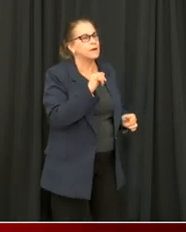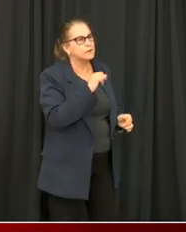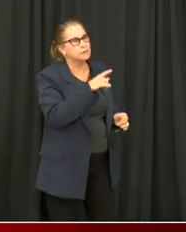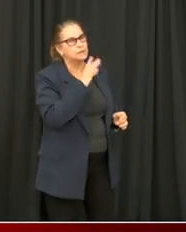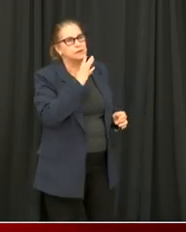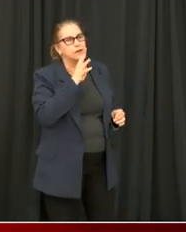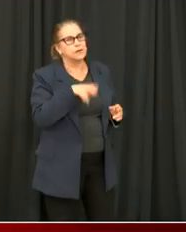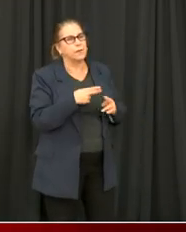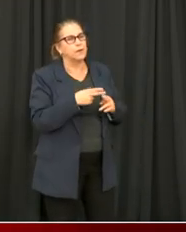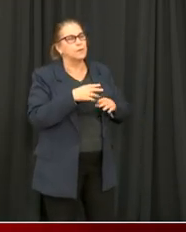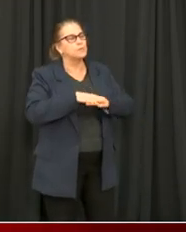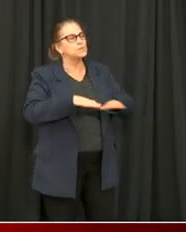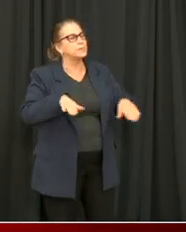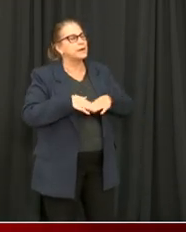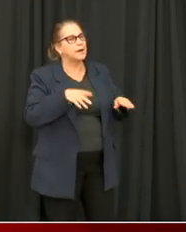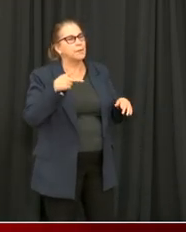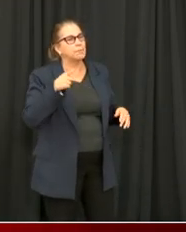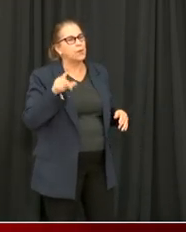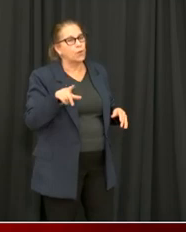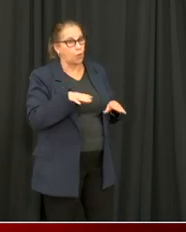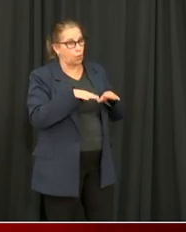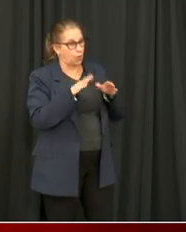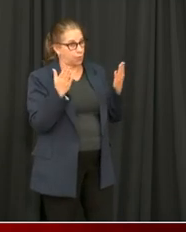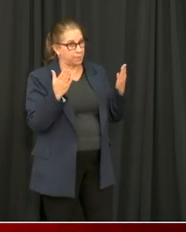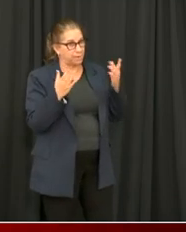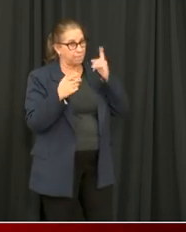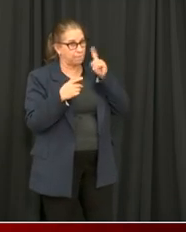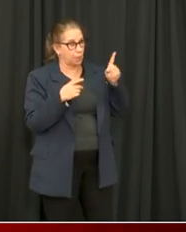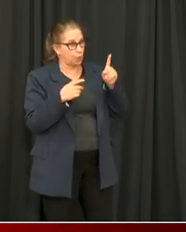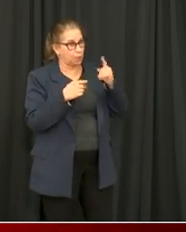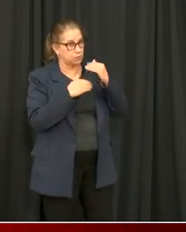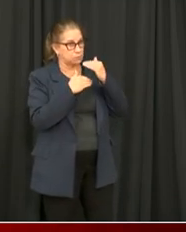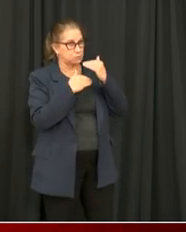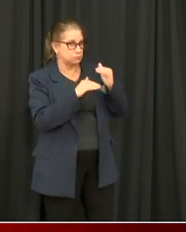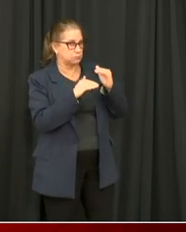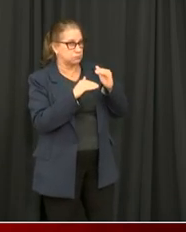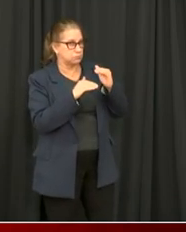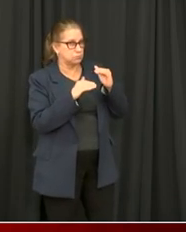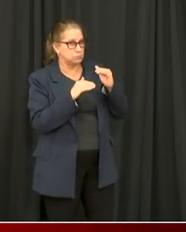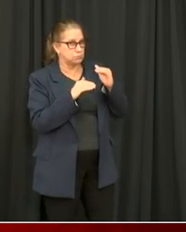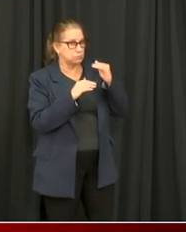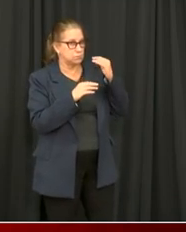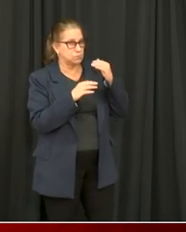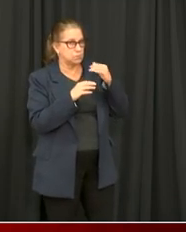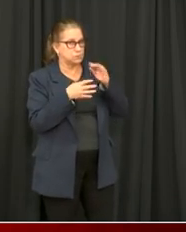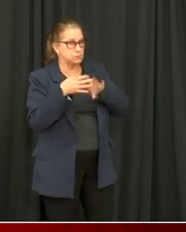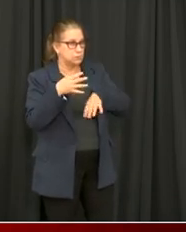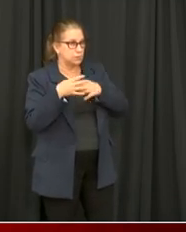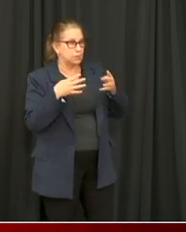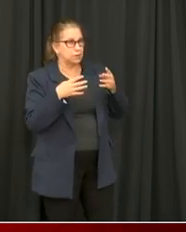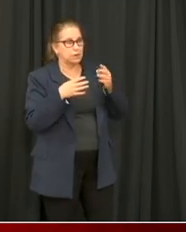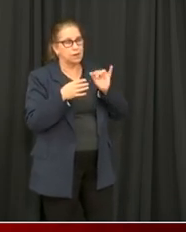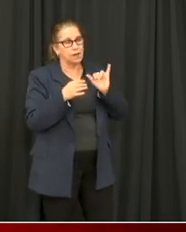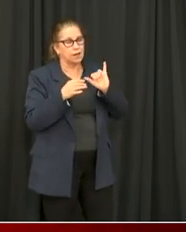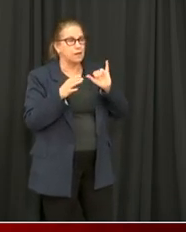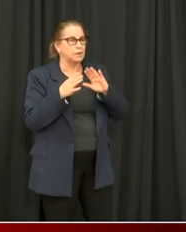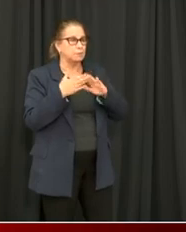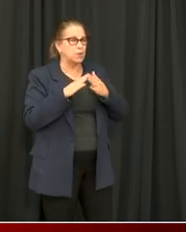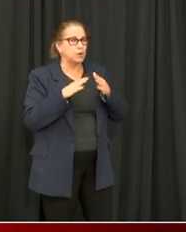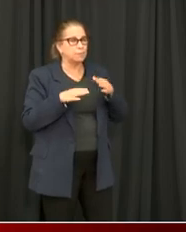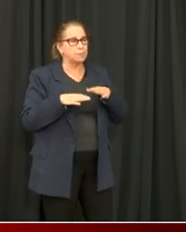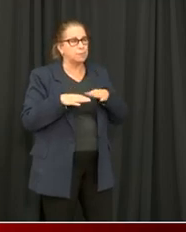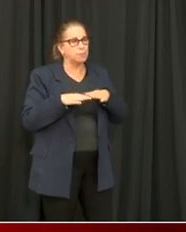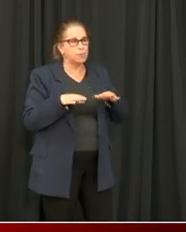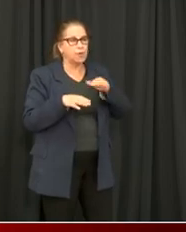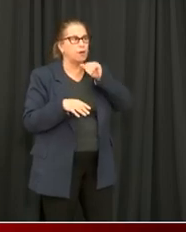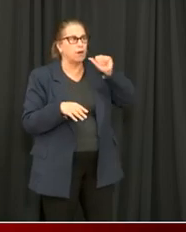being open for restricted purposes, what about communal pools at condominiums, apartment buildings,